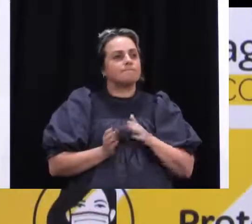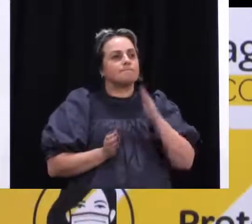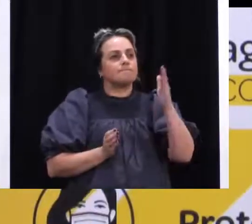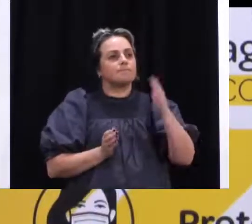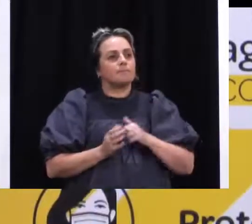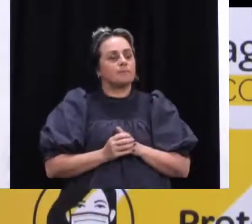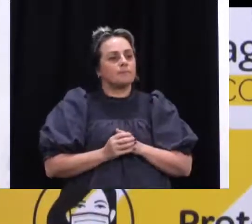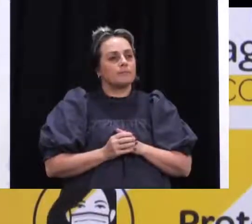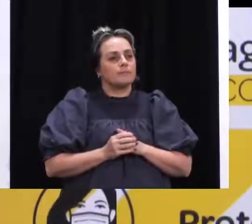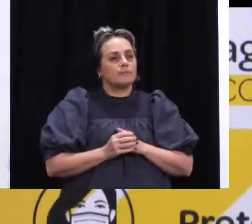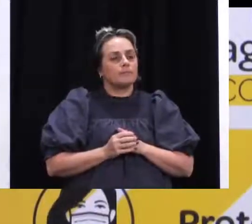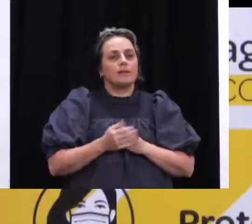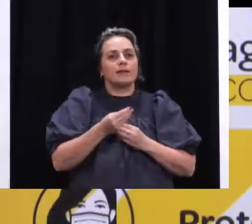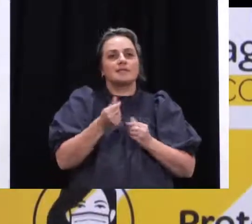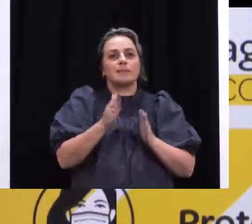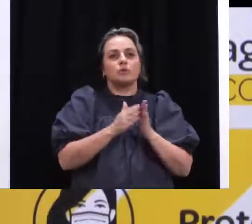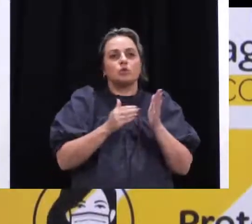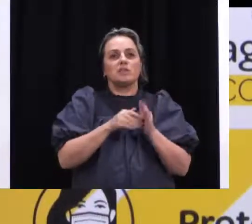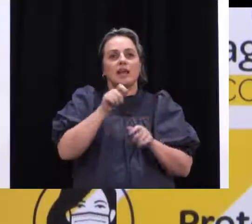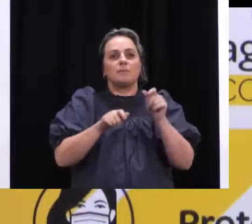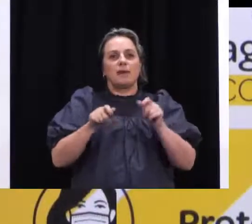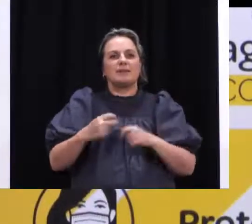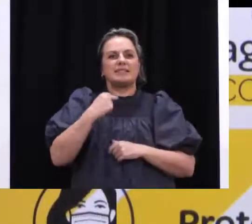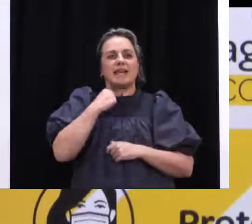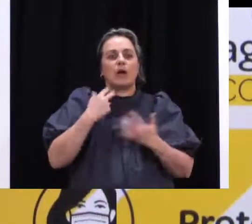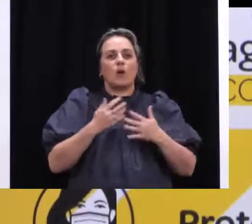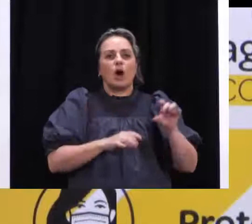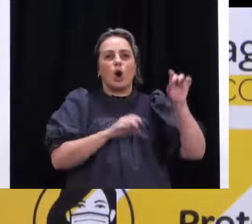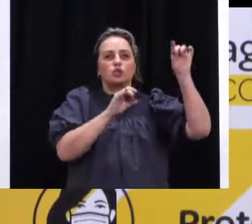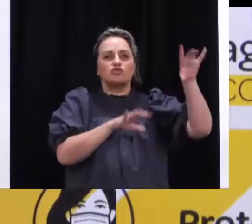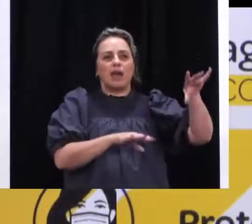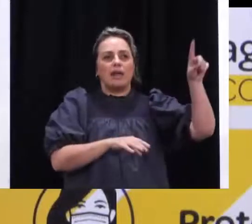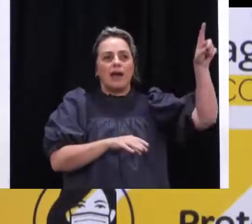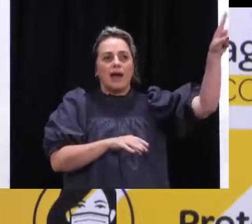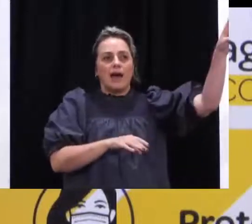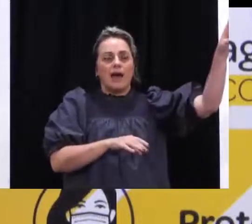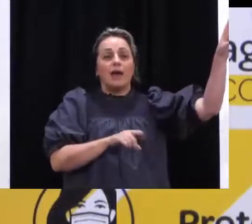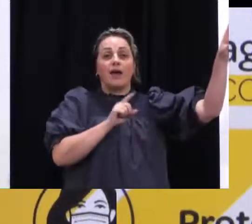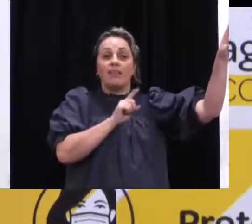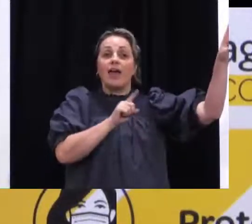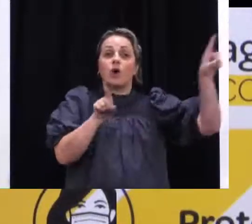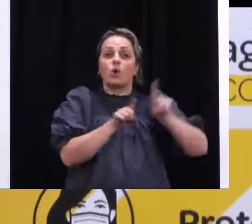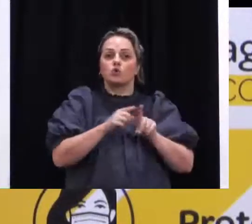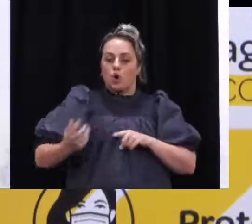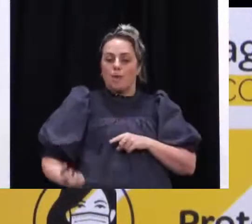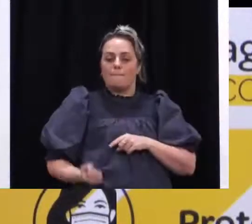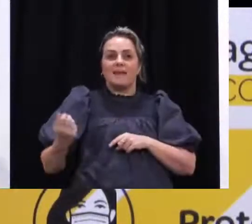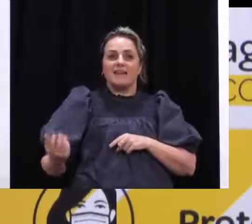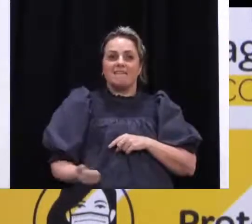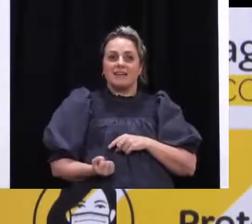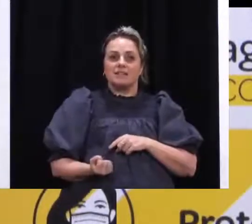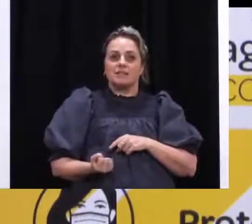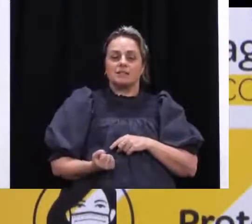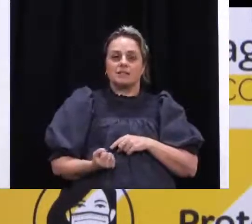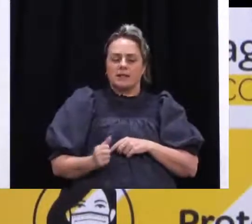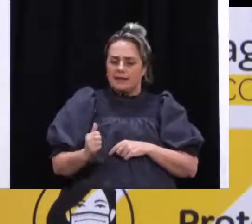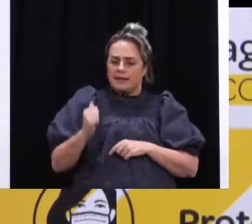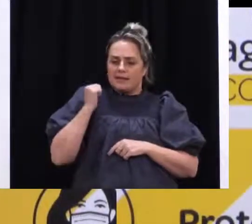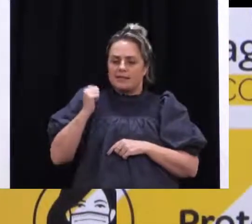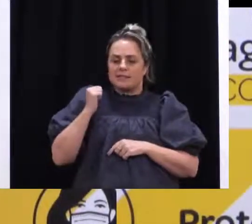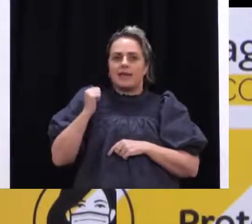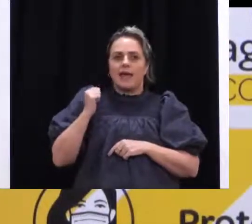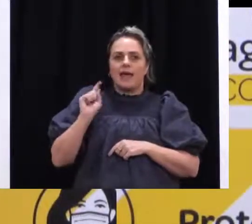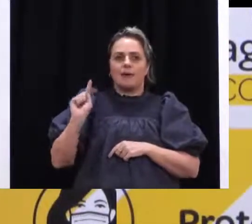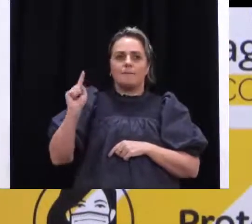that here. Some of the New Zealanders who are stranded in Australia are also in receipt of a main benefit. The Minister of Social Development came out yesterday and said that a